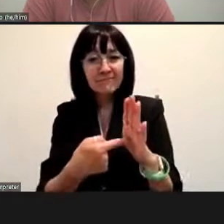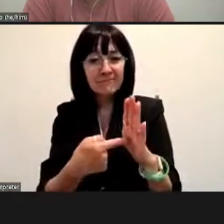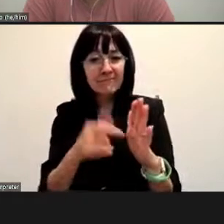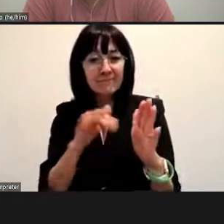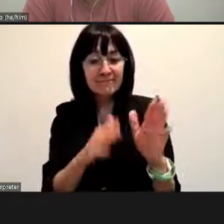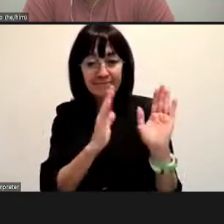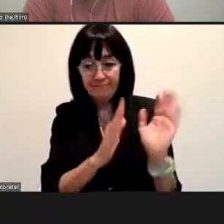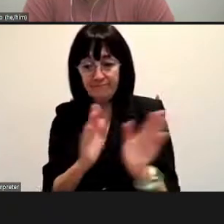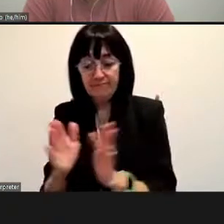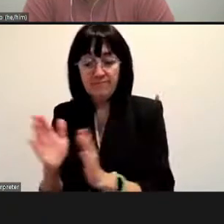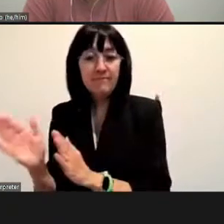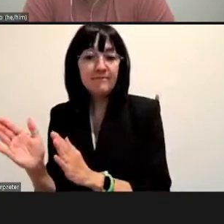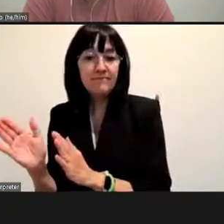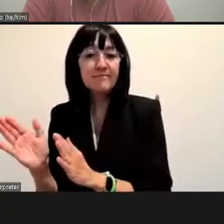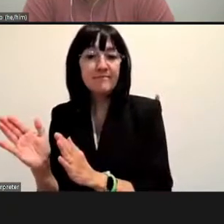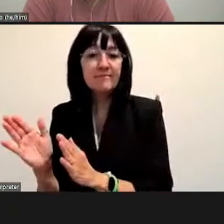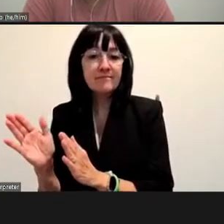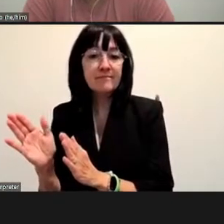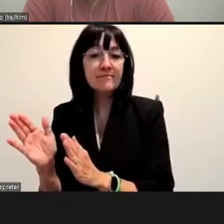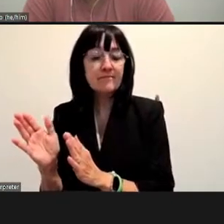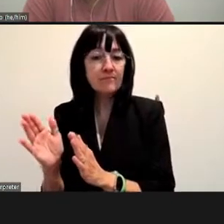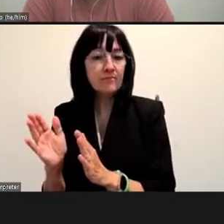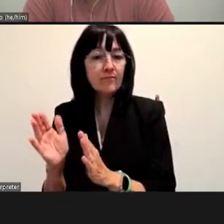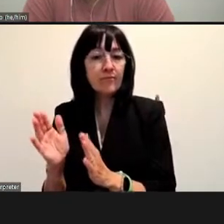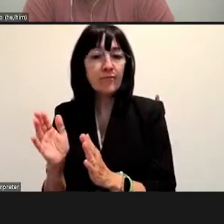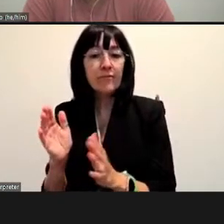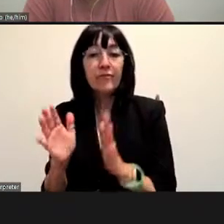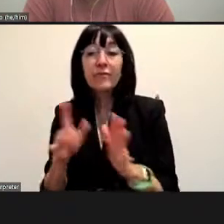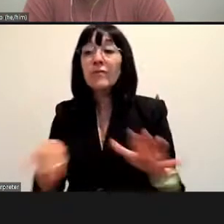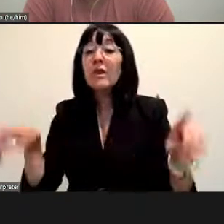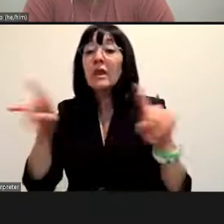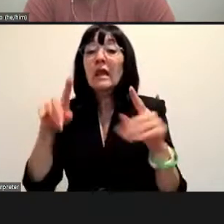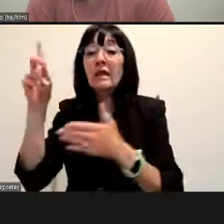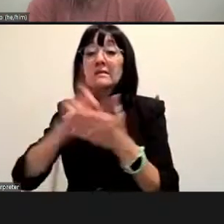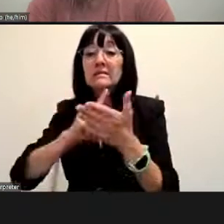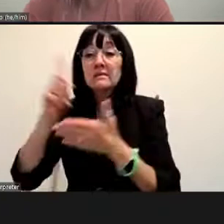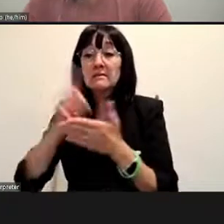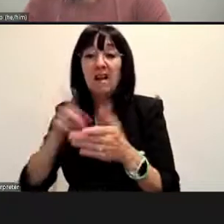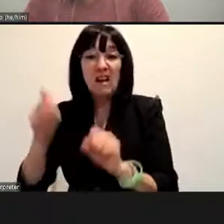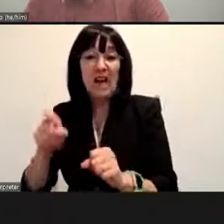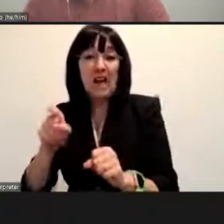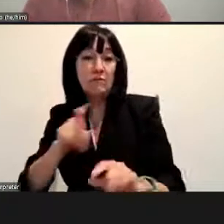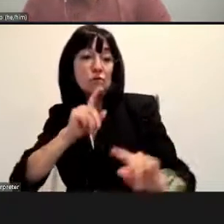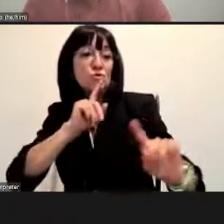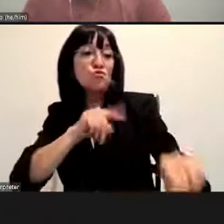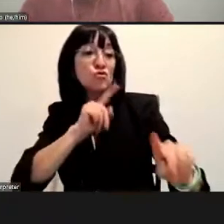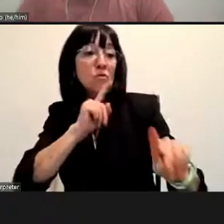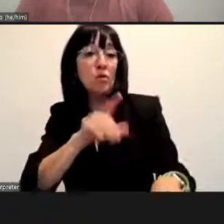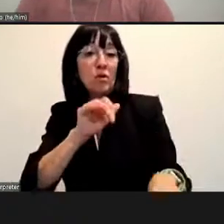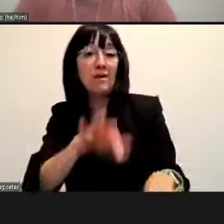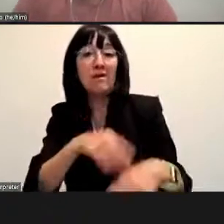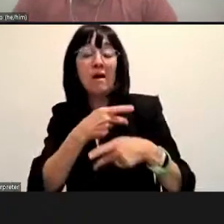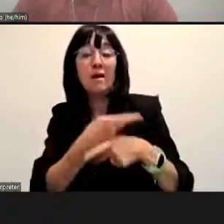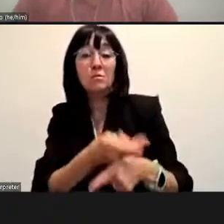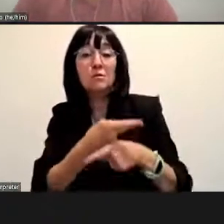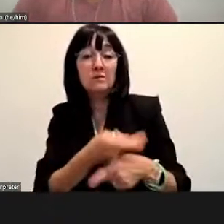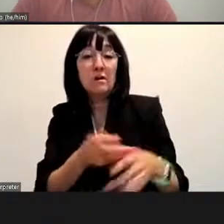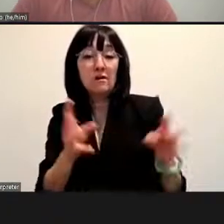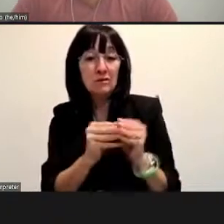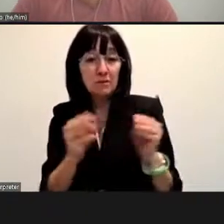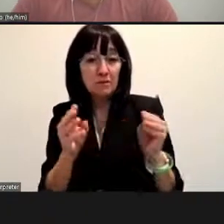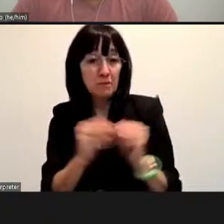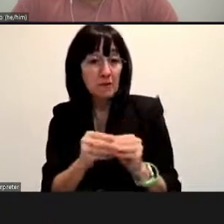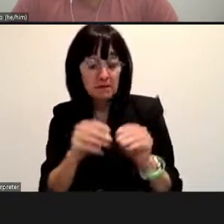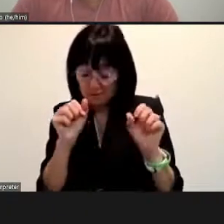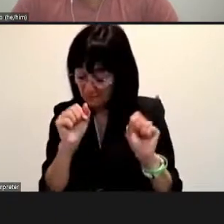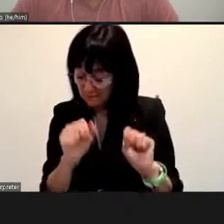which design departments are called on to report in production meetings. So a way to disrupt that is to change up the